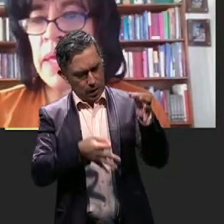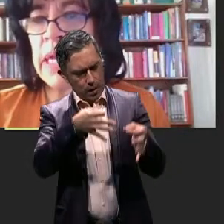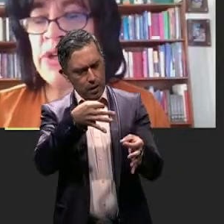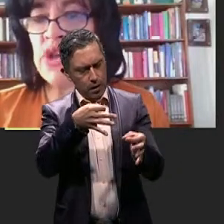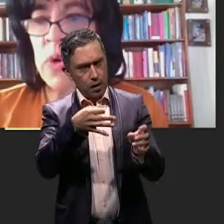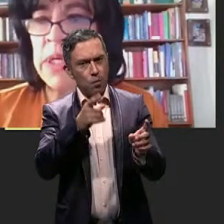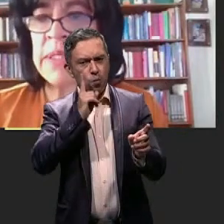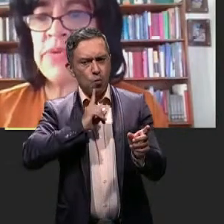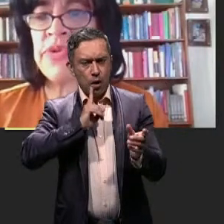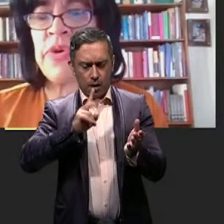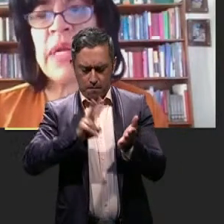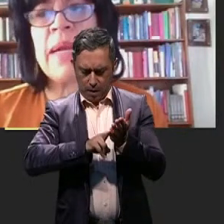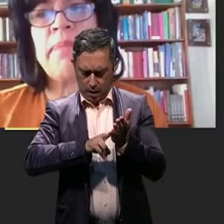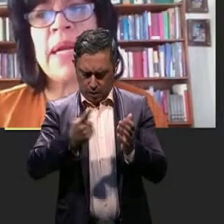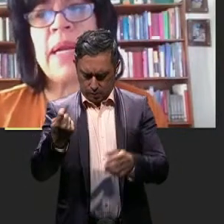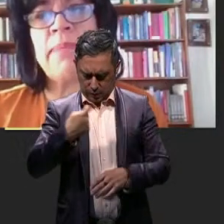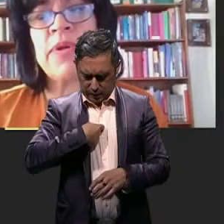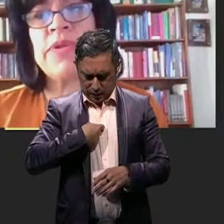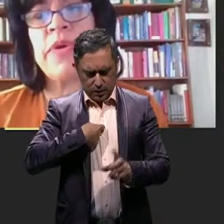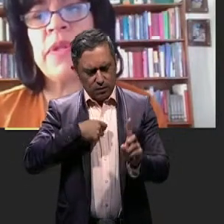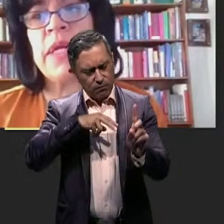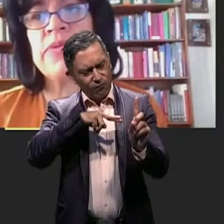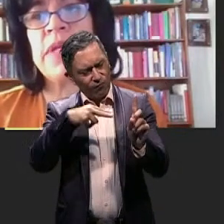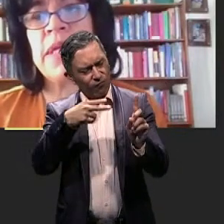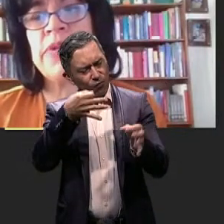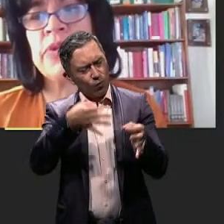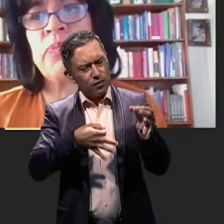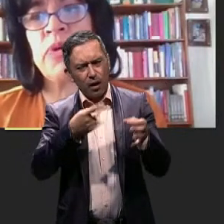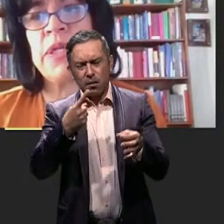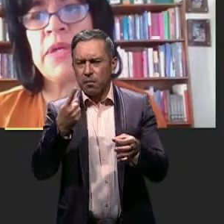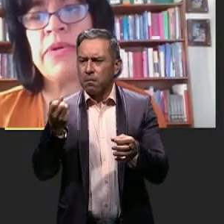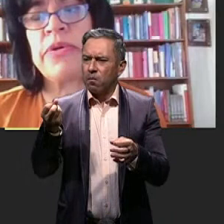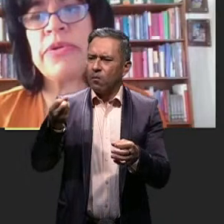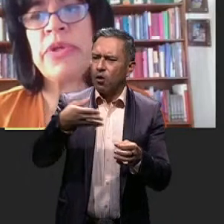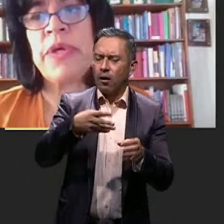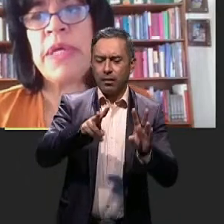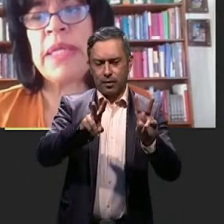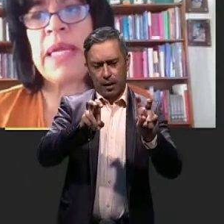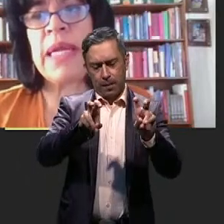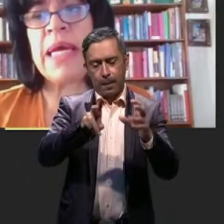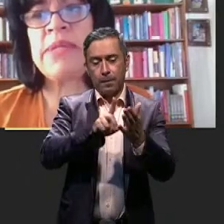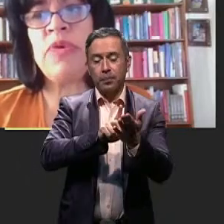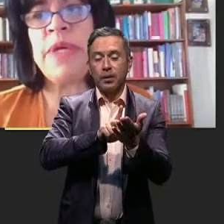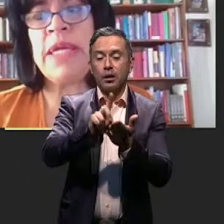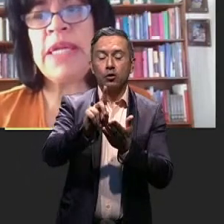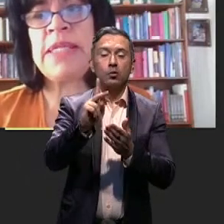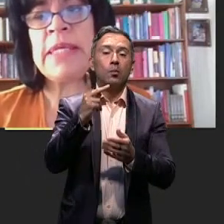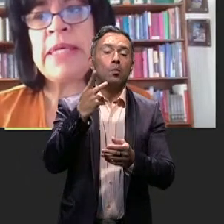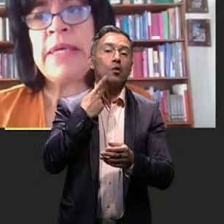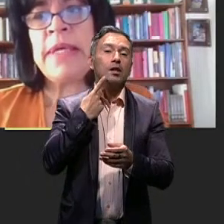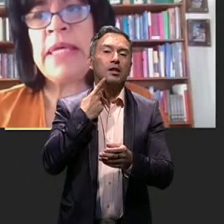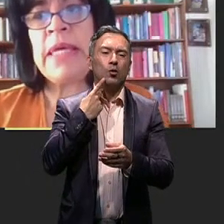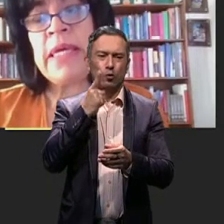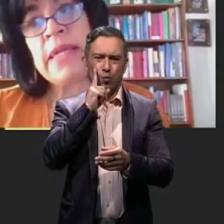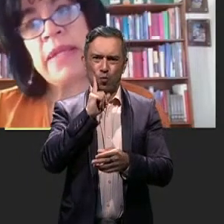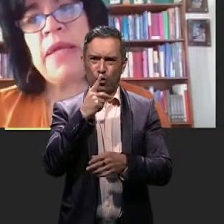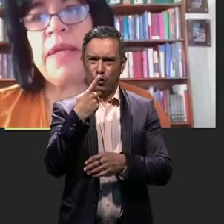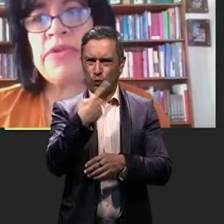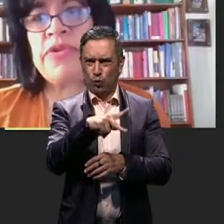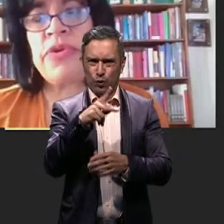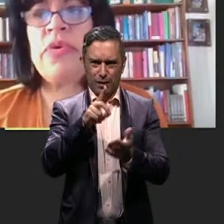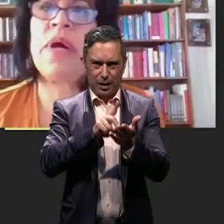contribute in terms of the institutional role for the protection of political rights of women